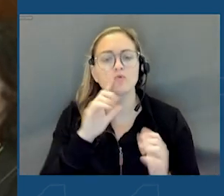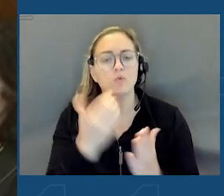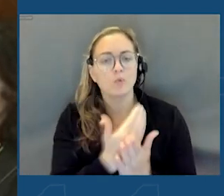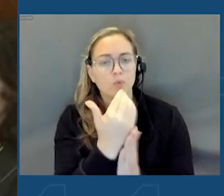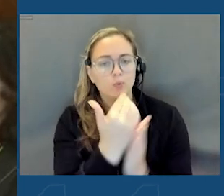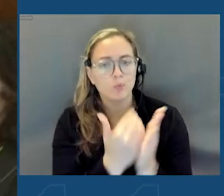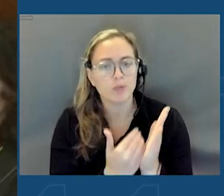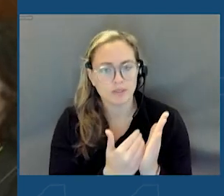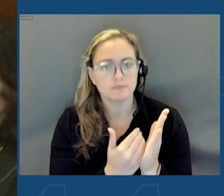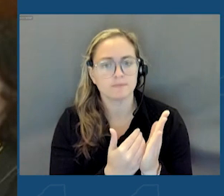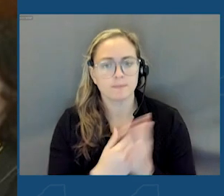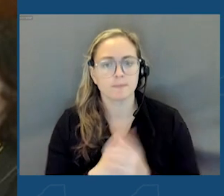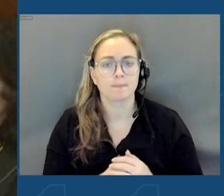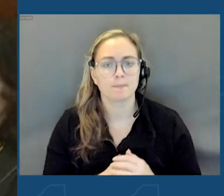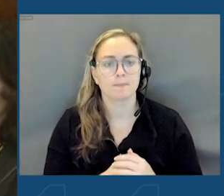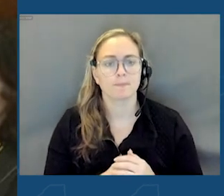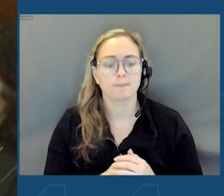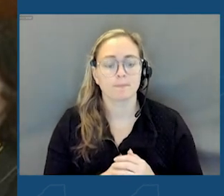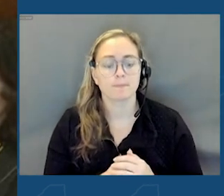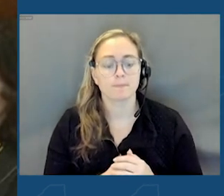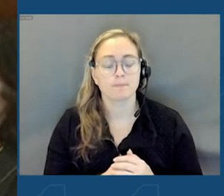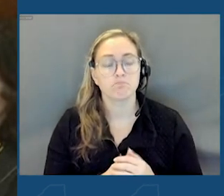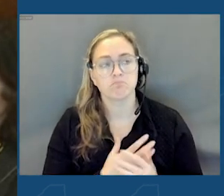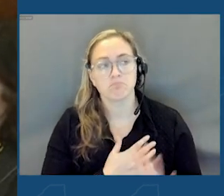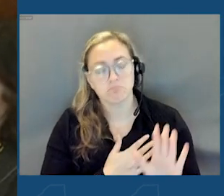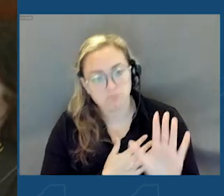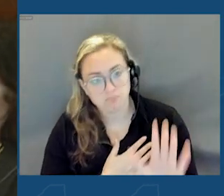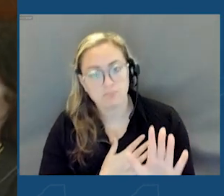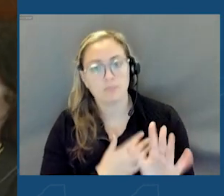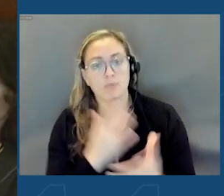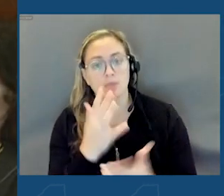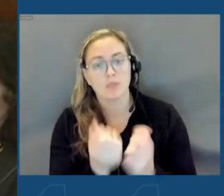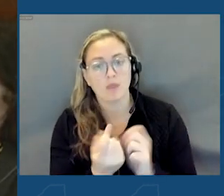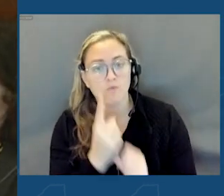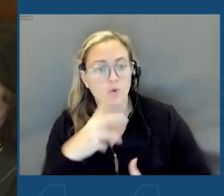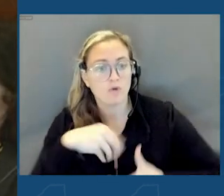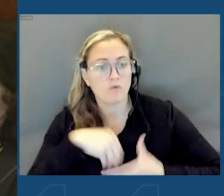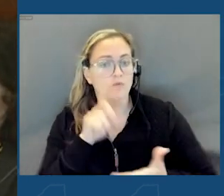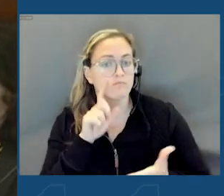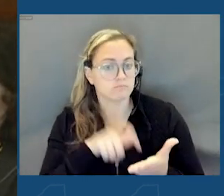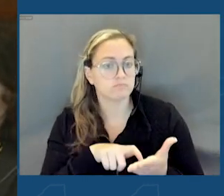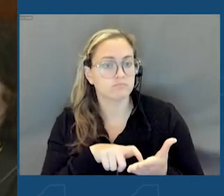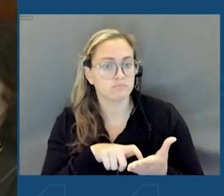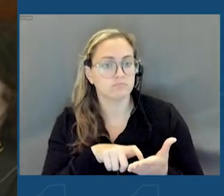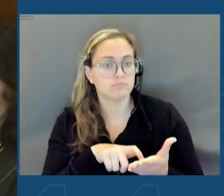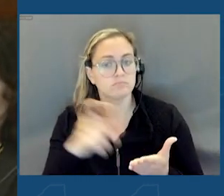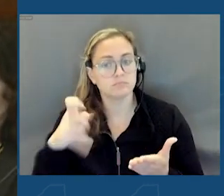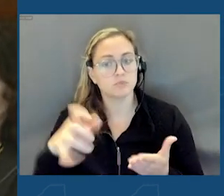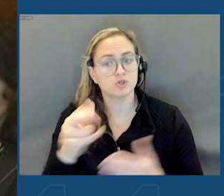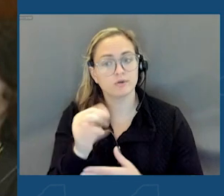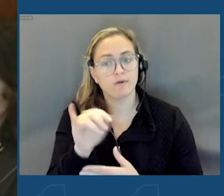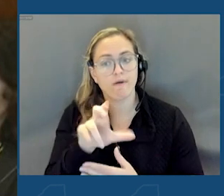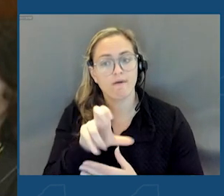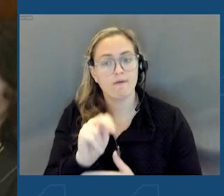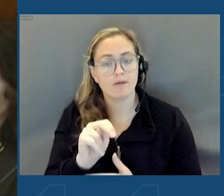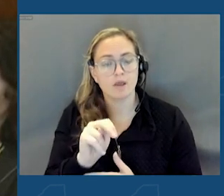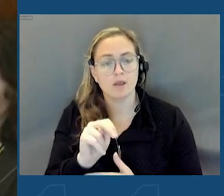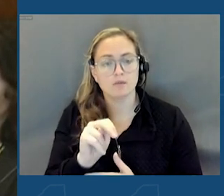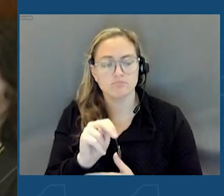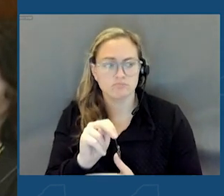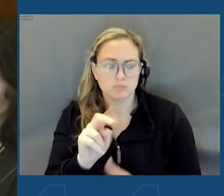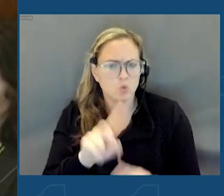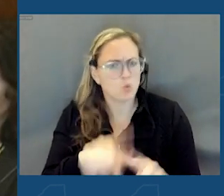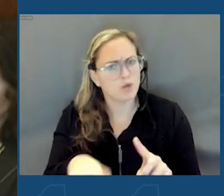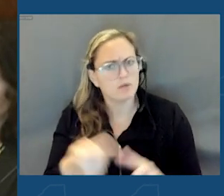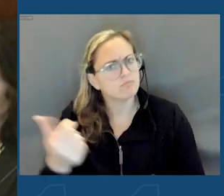commission, my surmise is that everyone involved recognized that Judge Halligan was an unimpeachable candidate